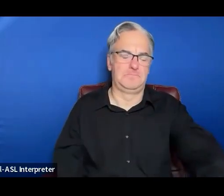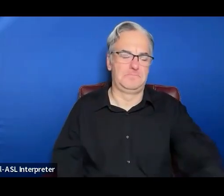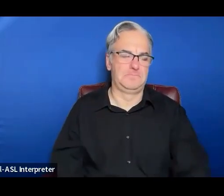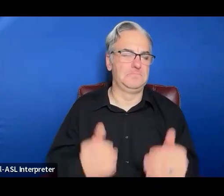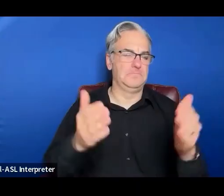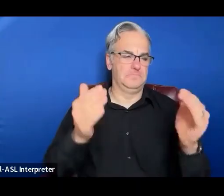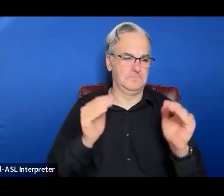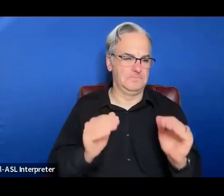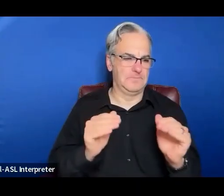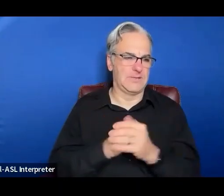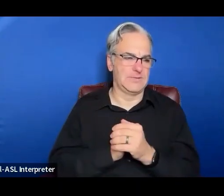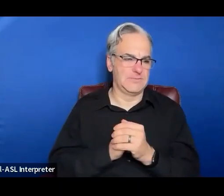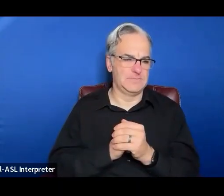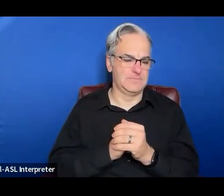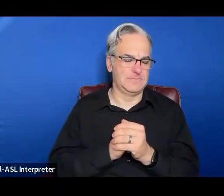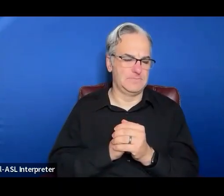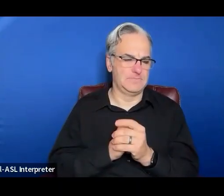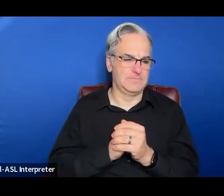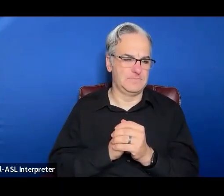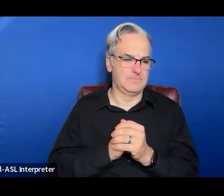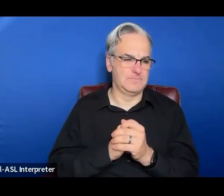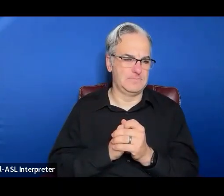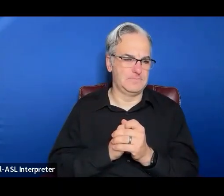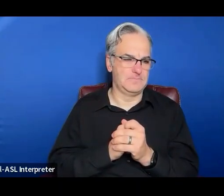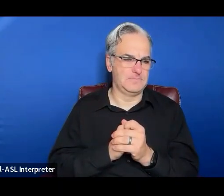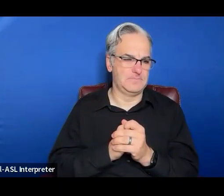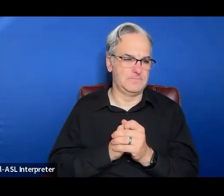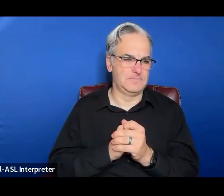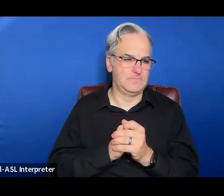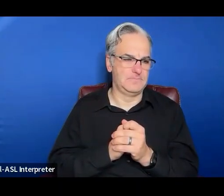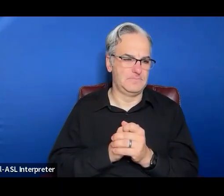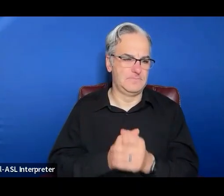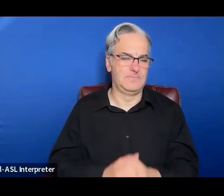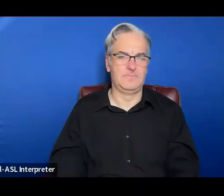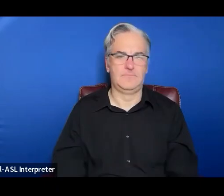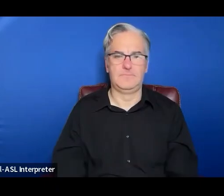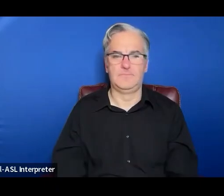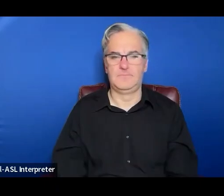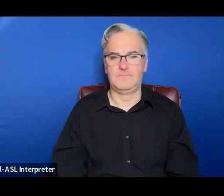Alrighty, let's go to the next slide.